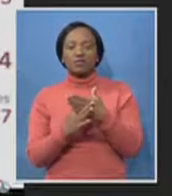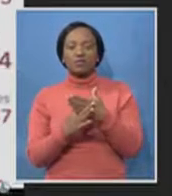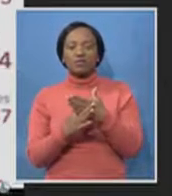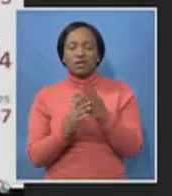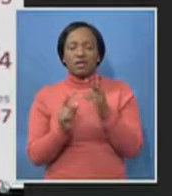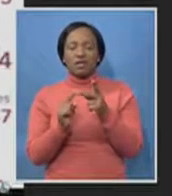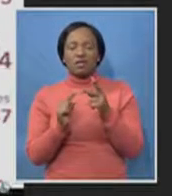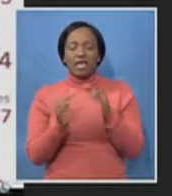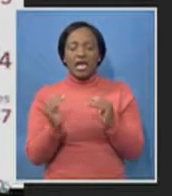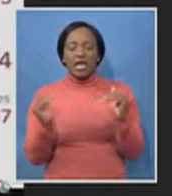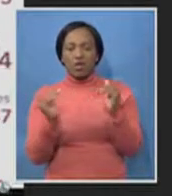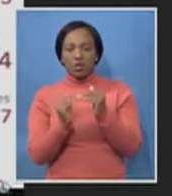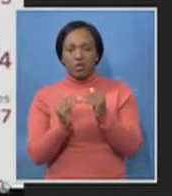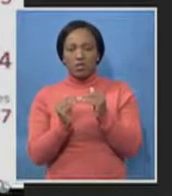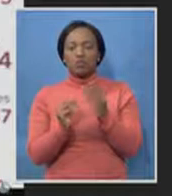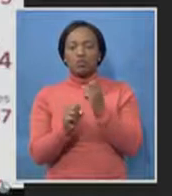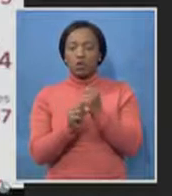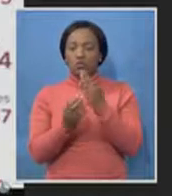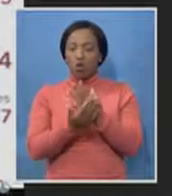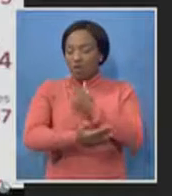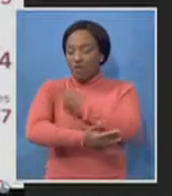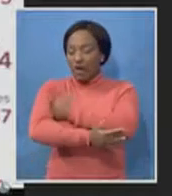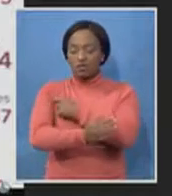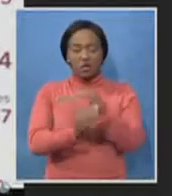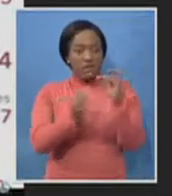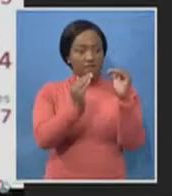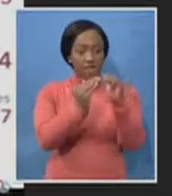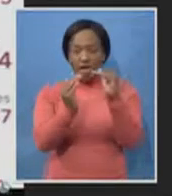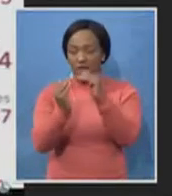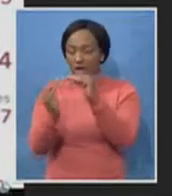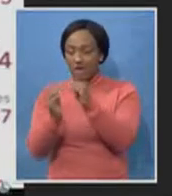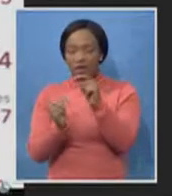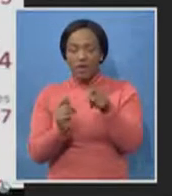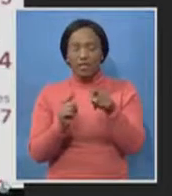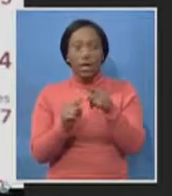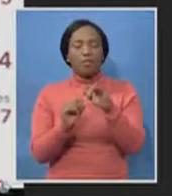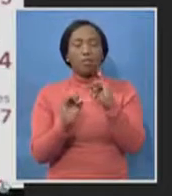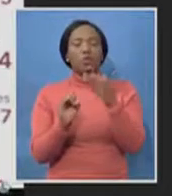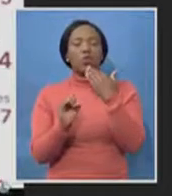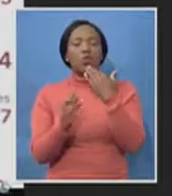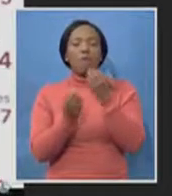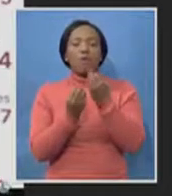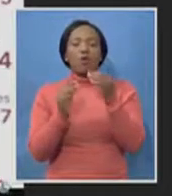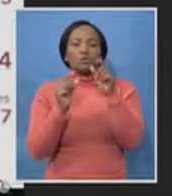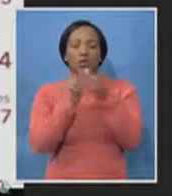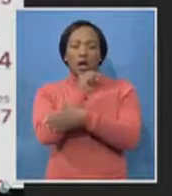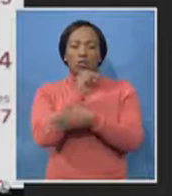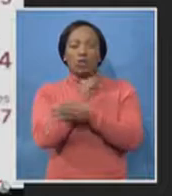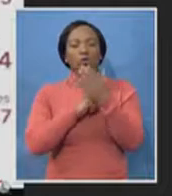vaccines get to the people who need them most. And of course, in an ongoing epidemic, it would be the healthcare workers